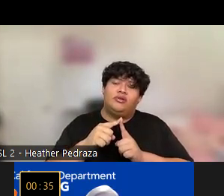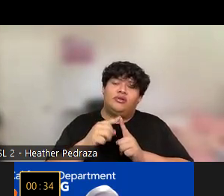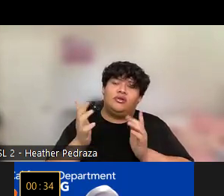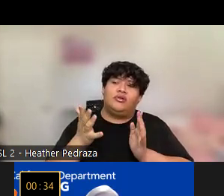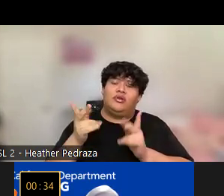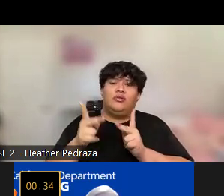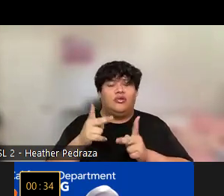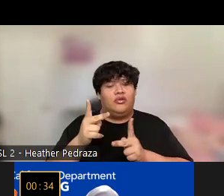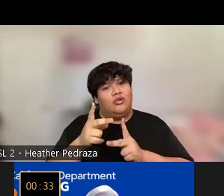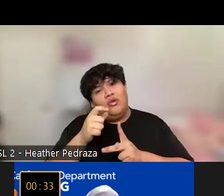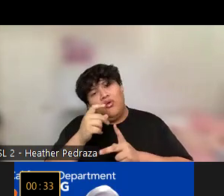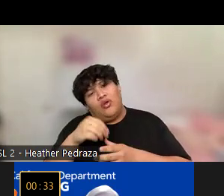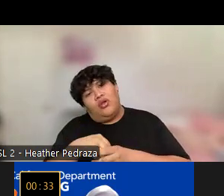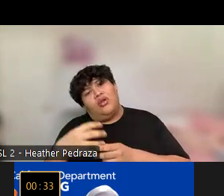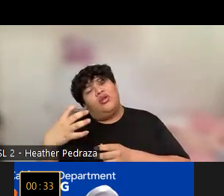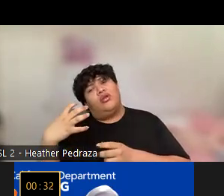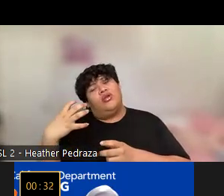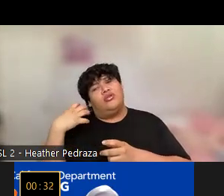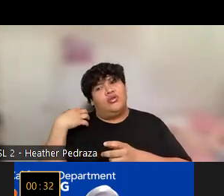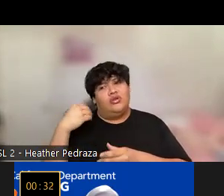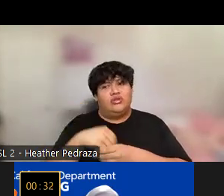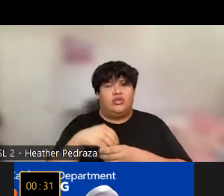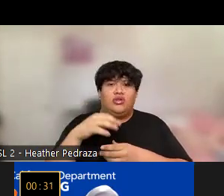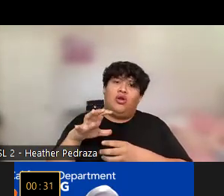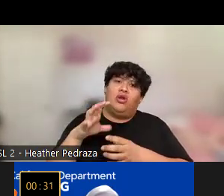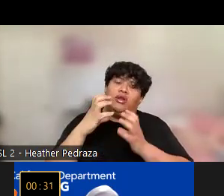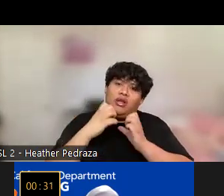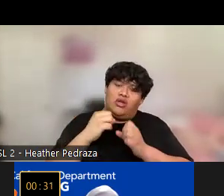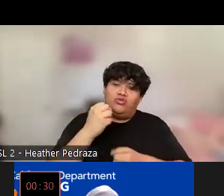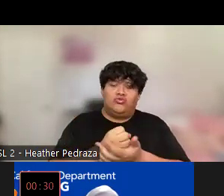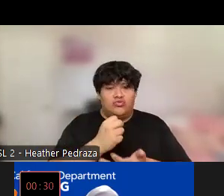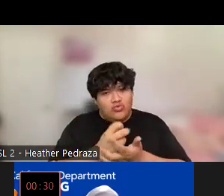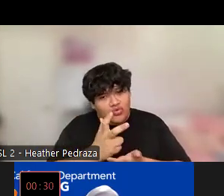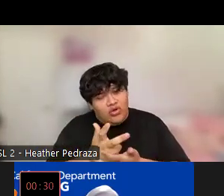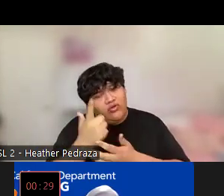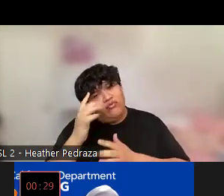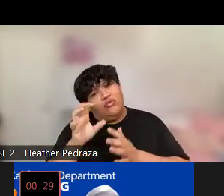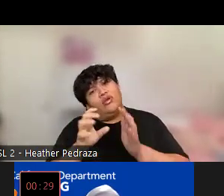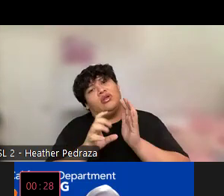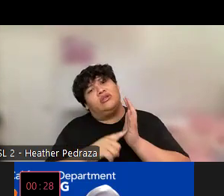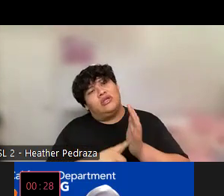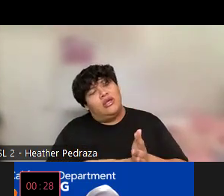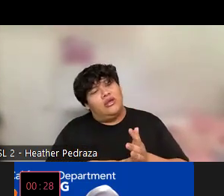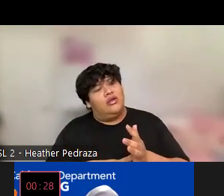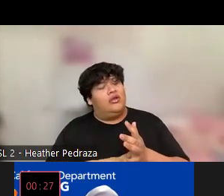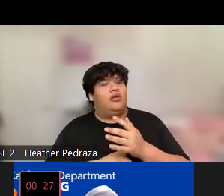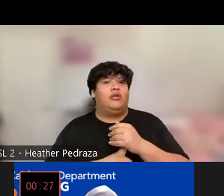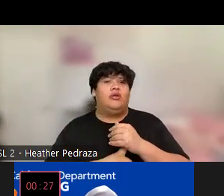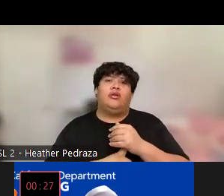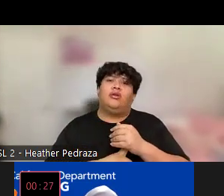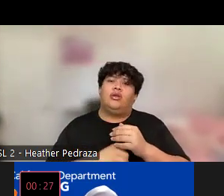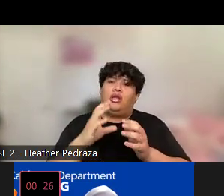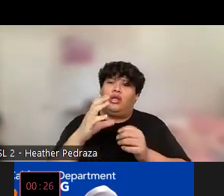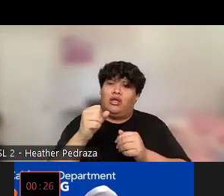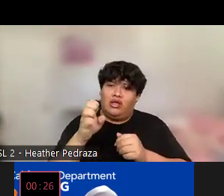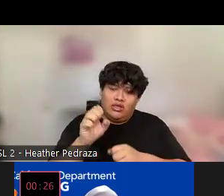the people who are in charge of our care, social work, for instance, where in